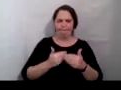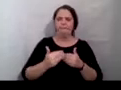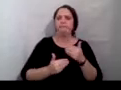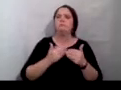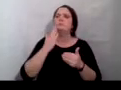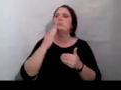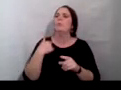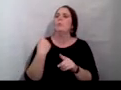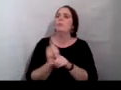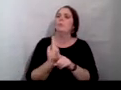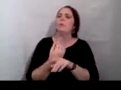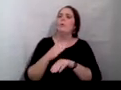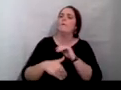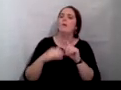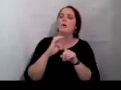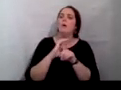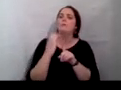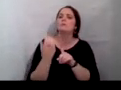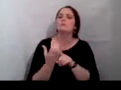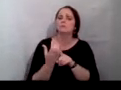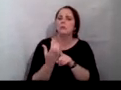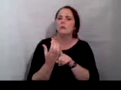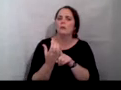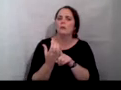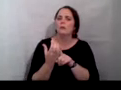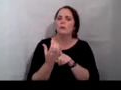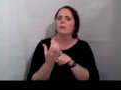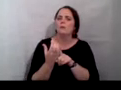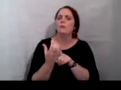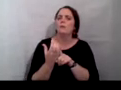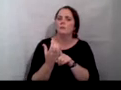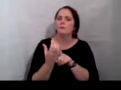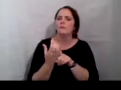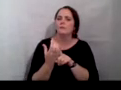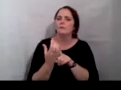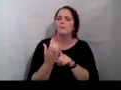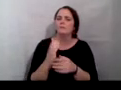time when I talk about culture." That's the end of the quote.